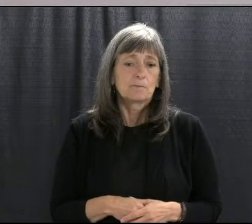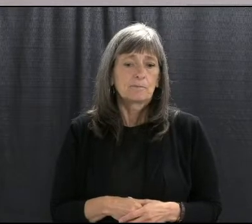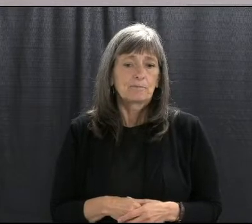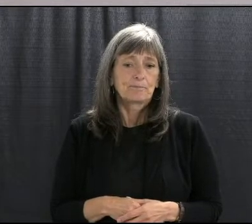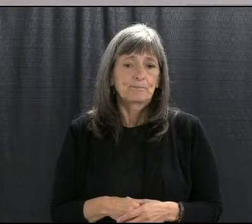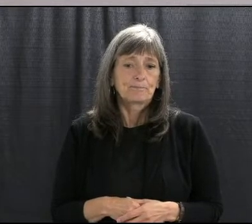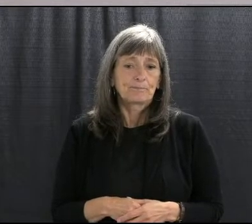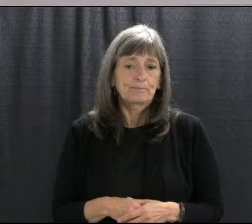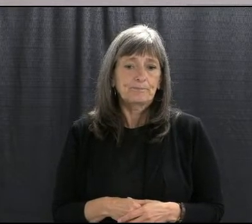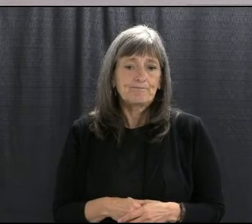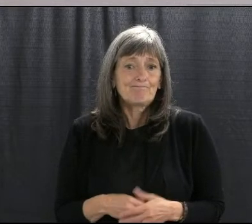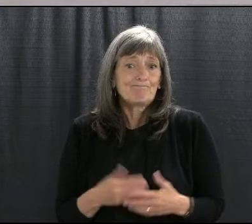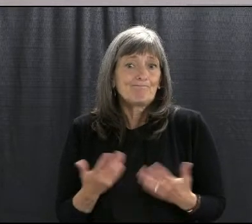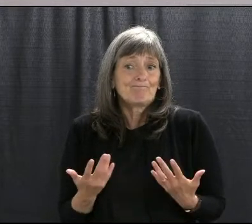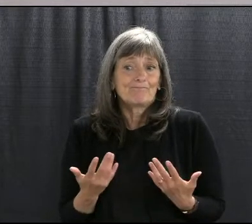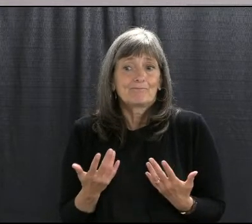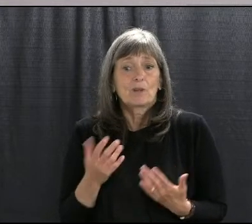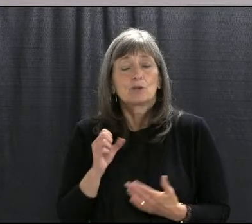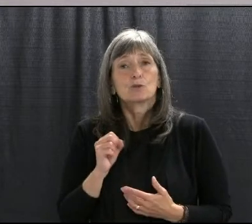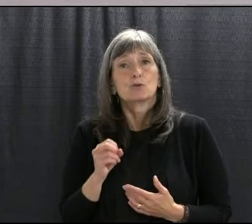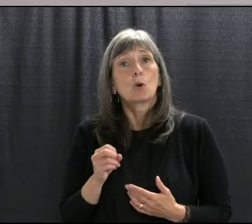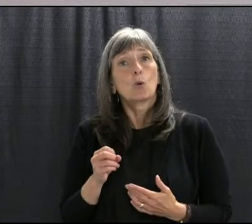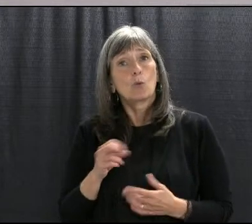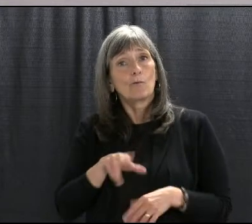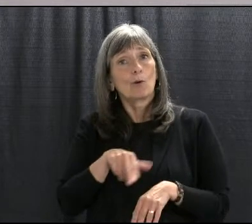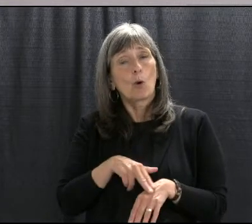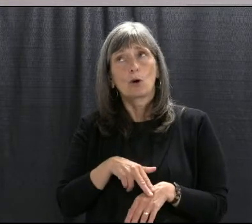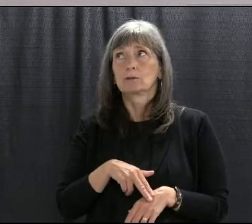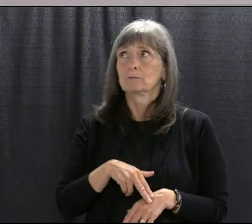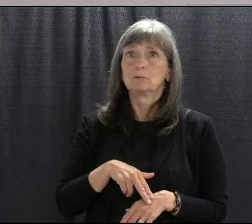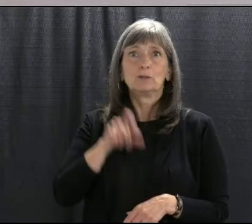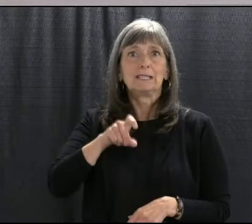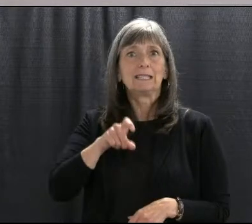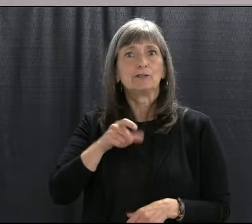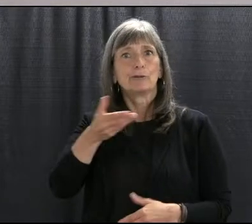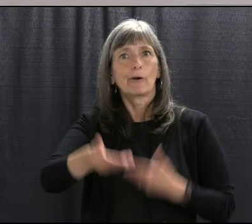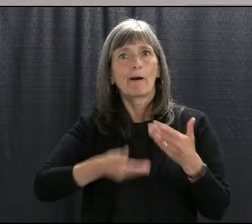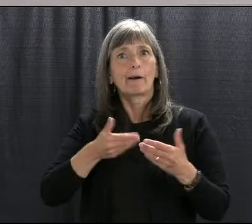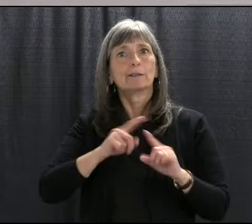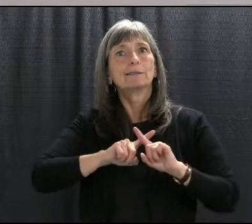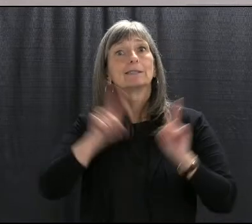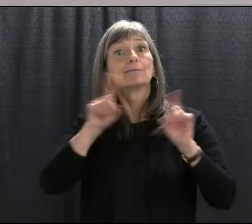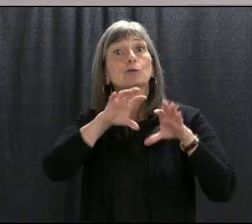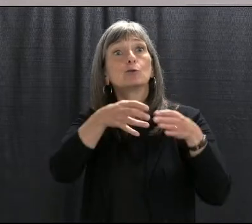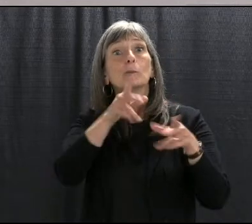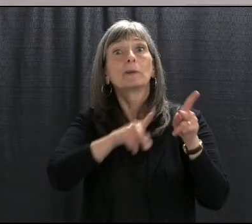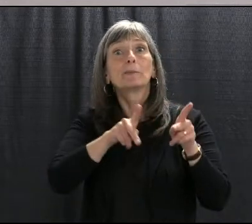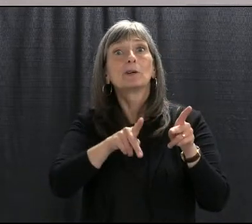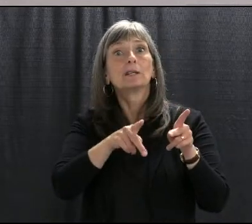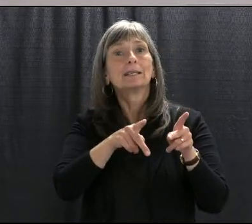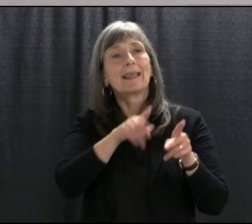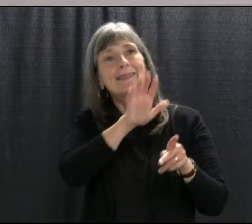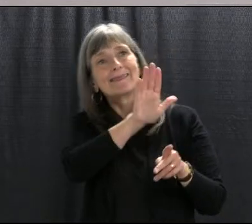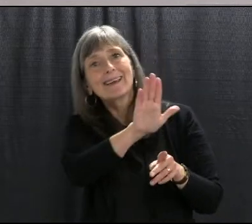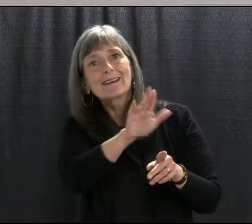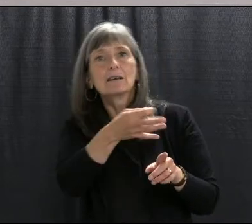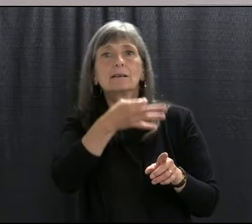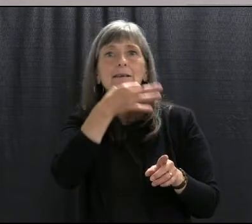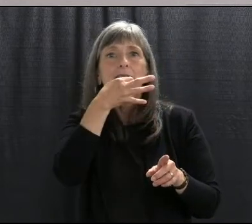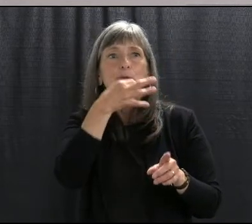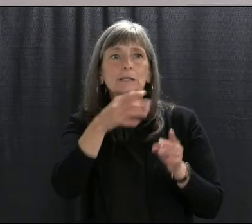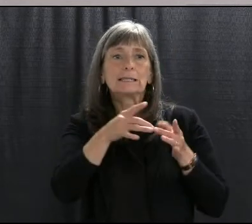it comes to us naturally that we will have to look for people who have expertise to come and guide us through some of this